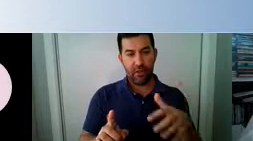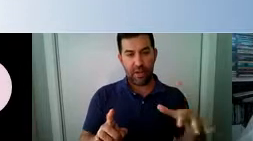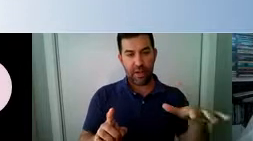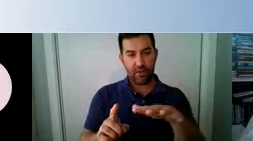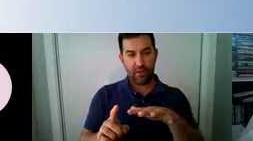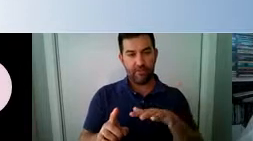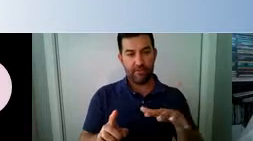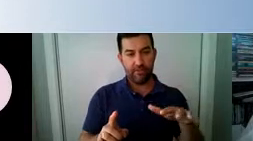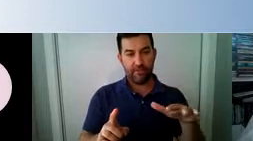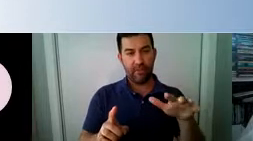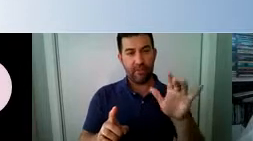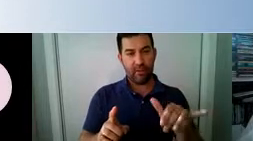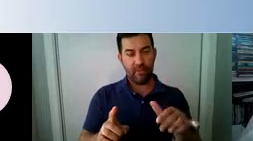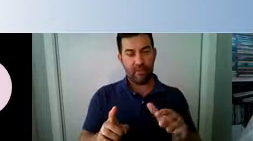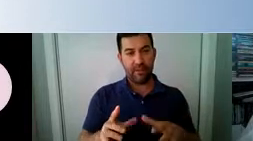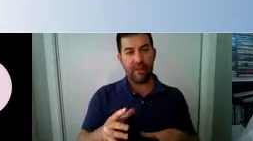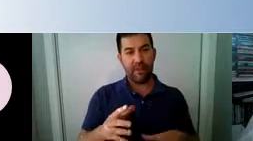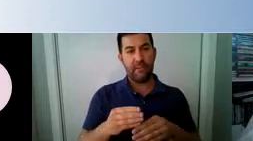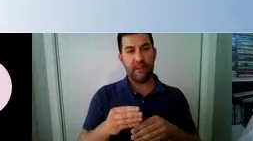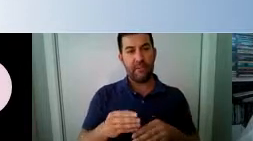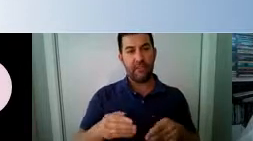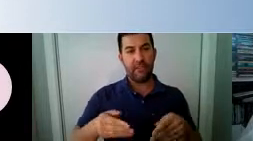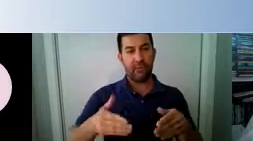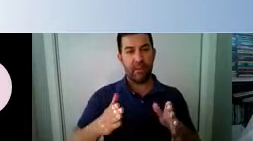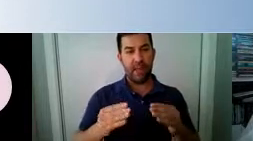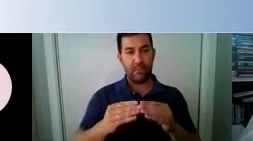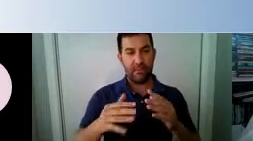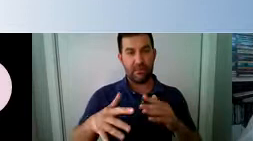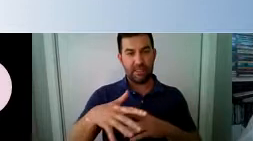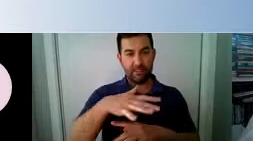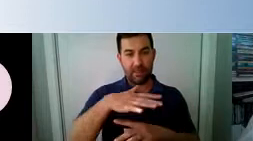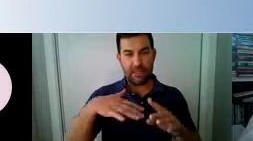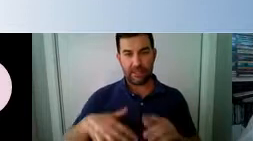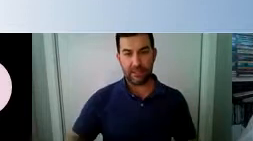will be expanded to allow more space.